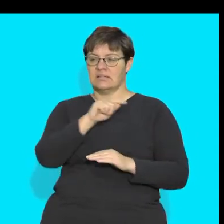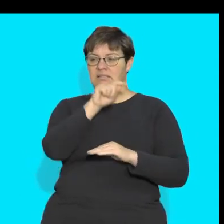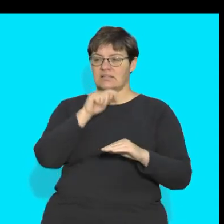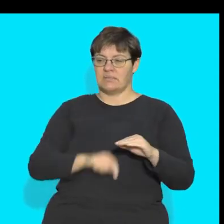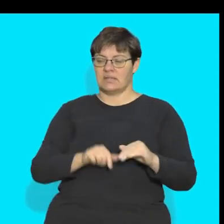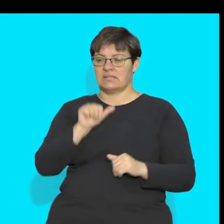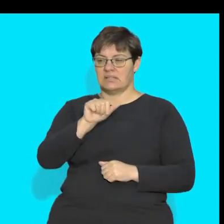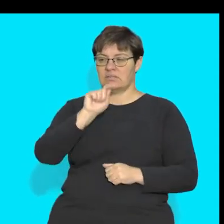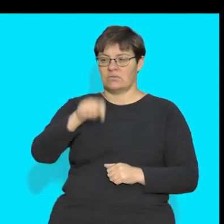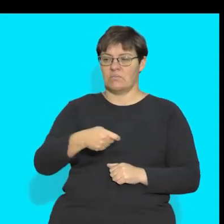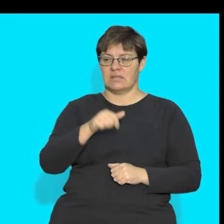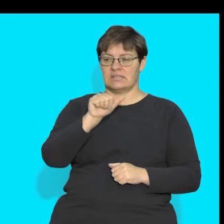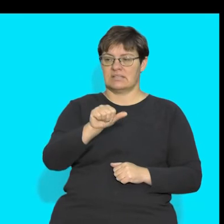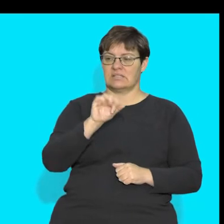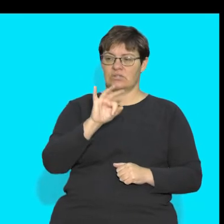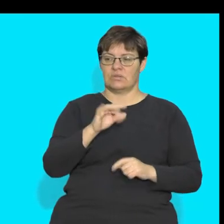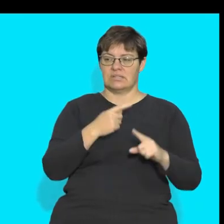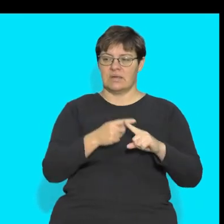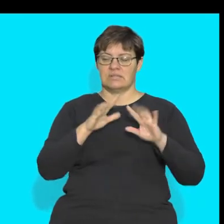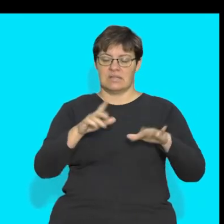divided by 6,63